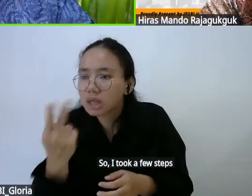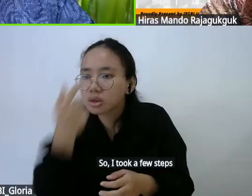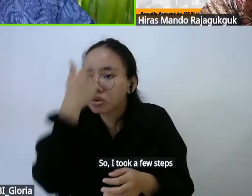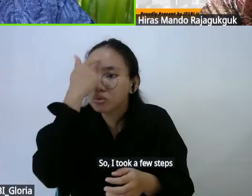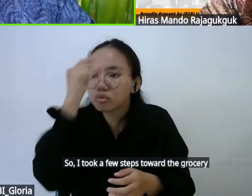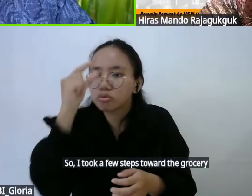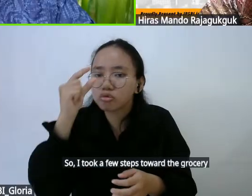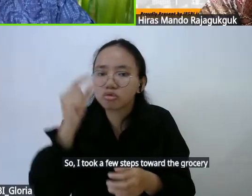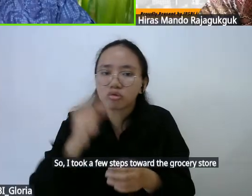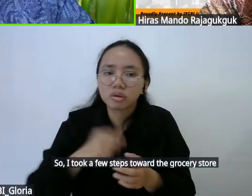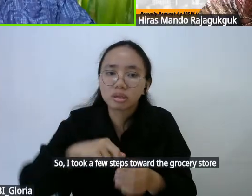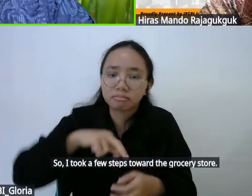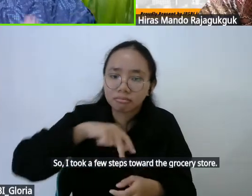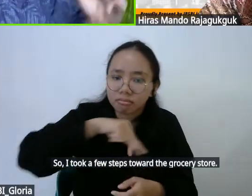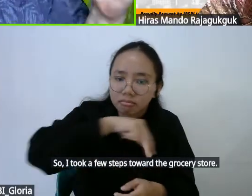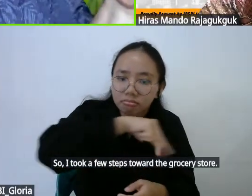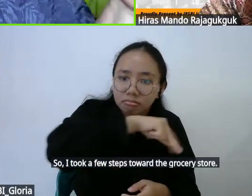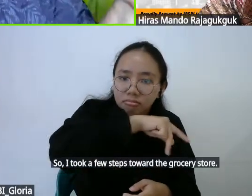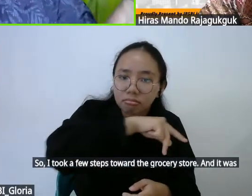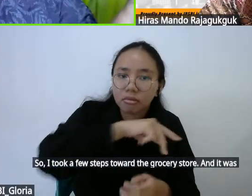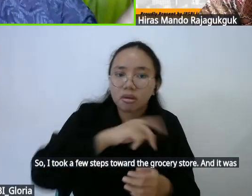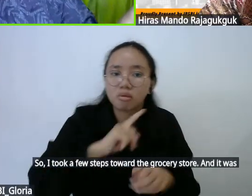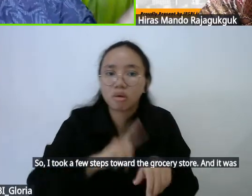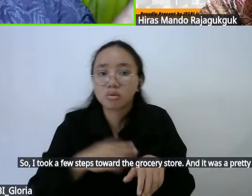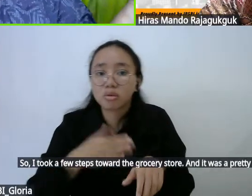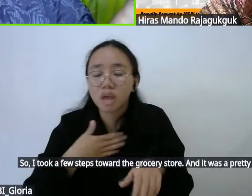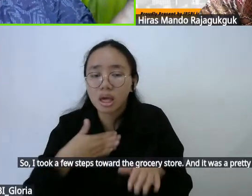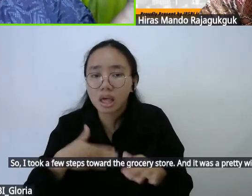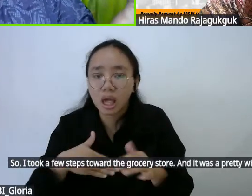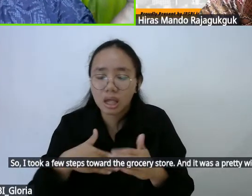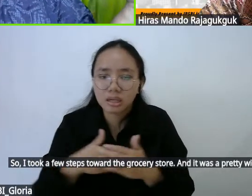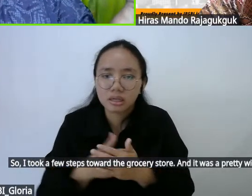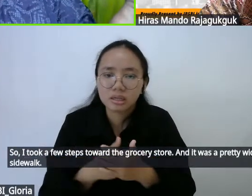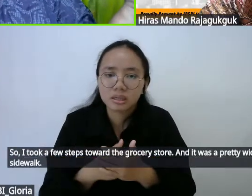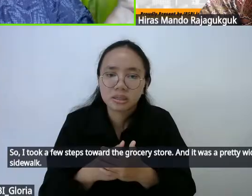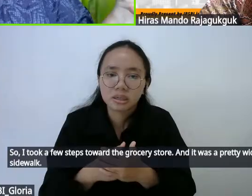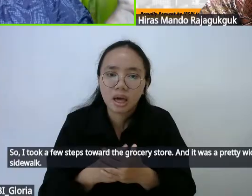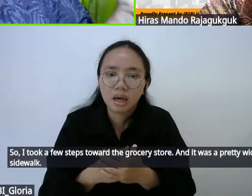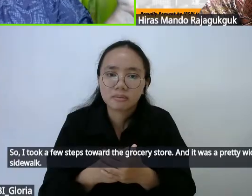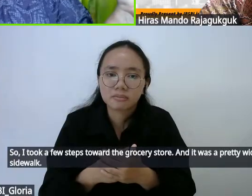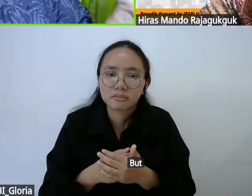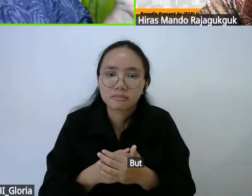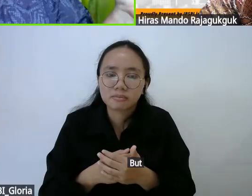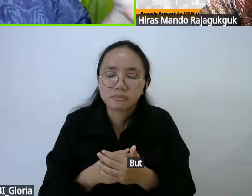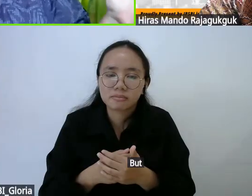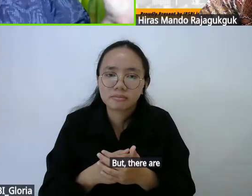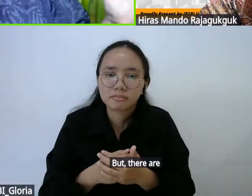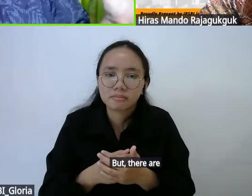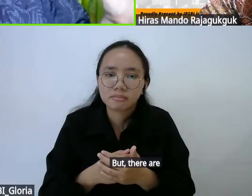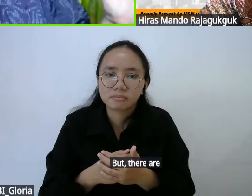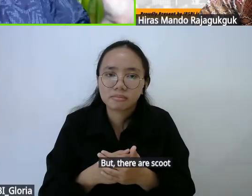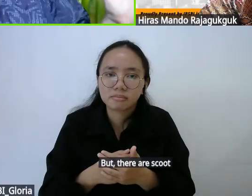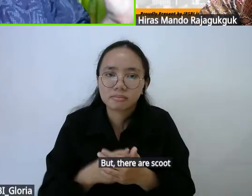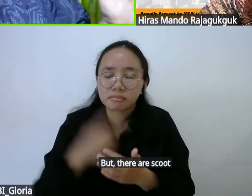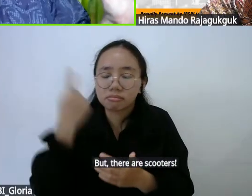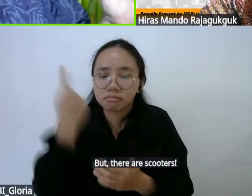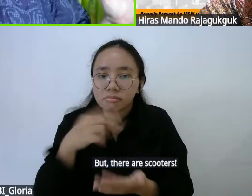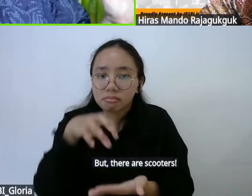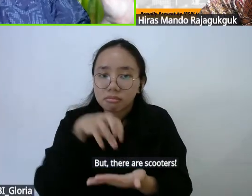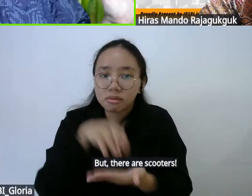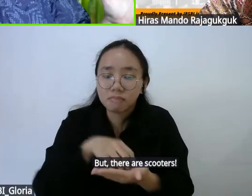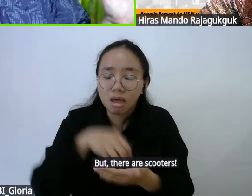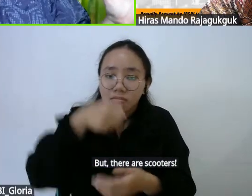grocery store, and it was a pretty wide sidewalk, but there are scooters